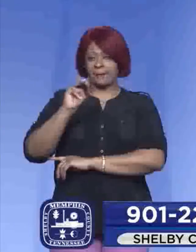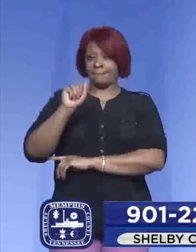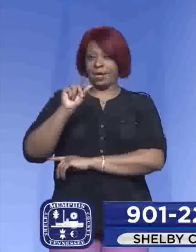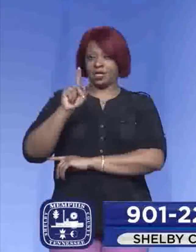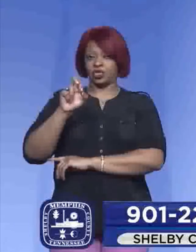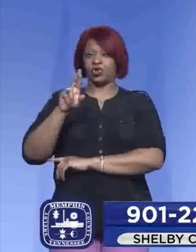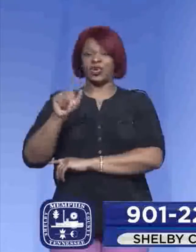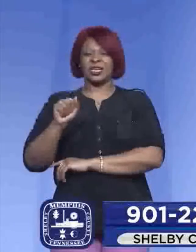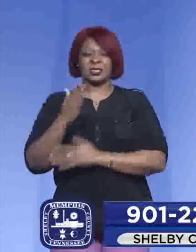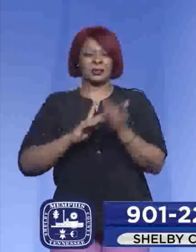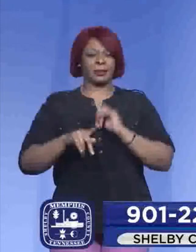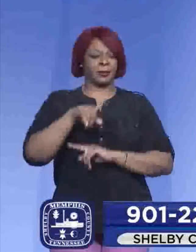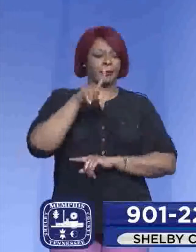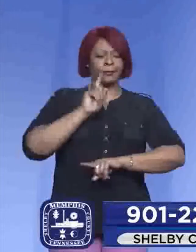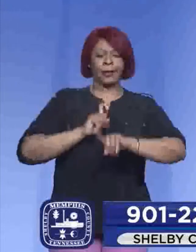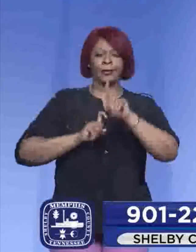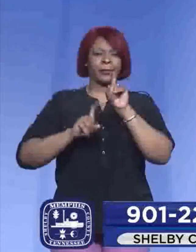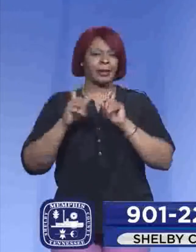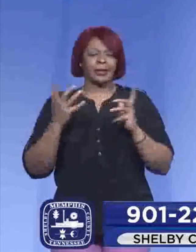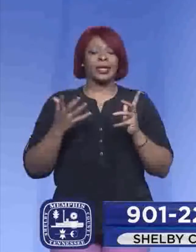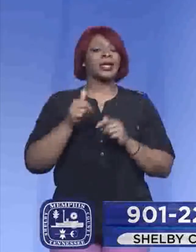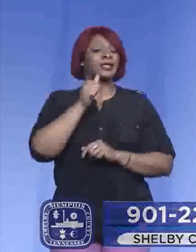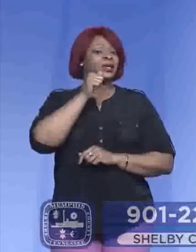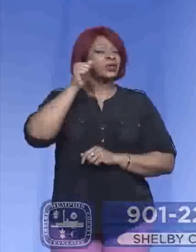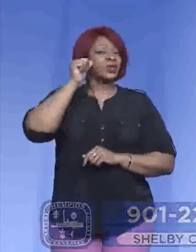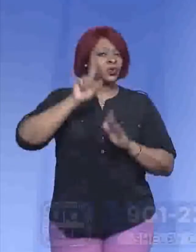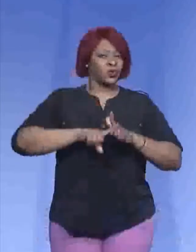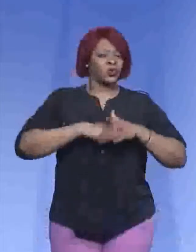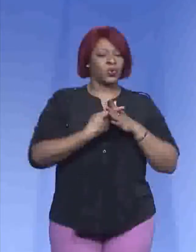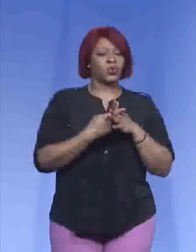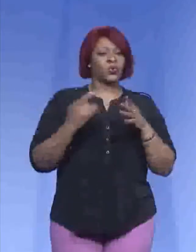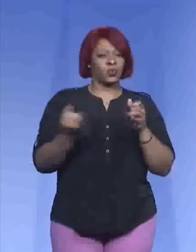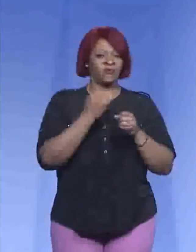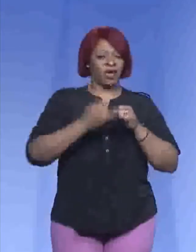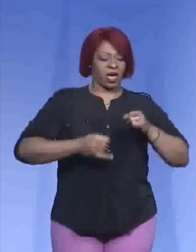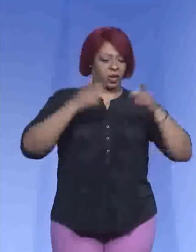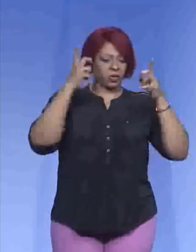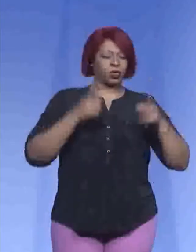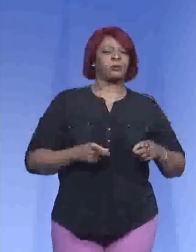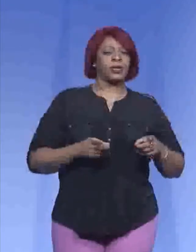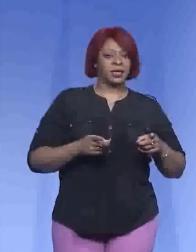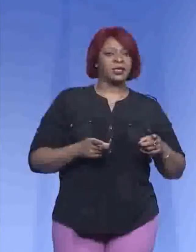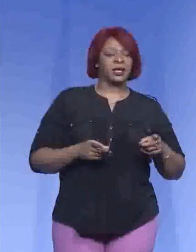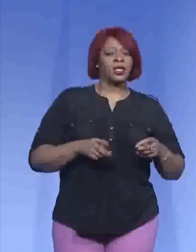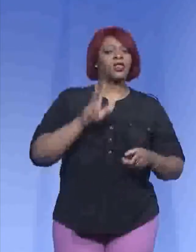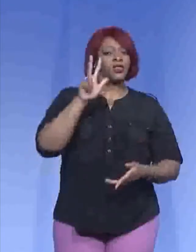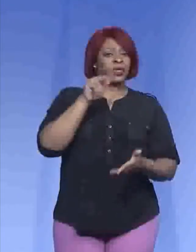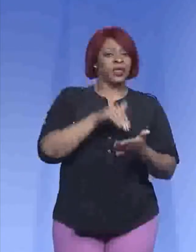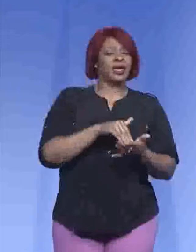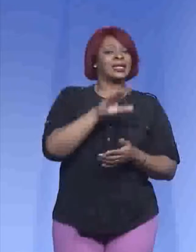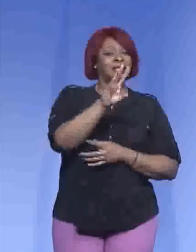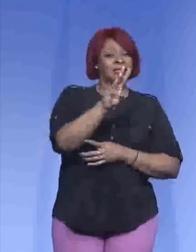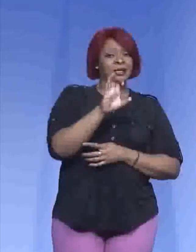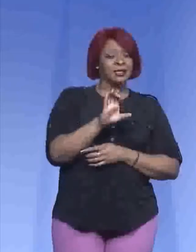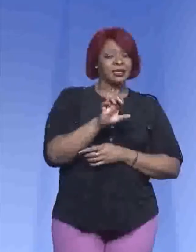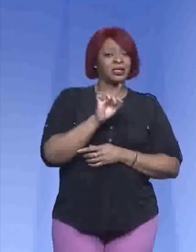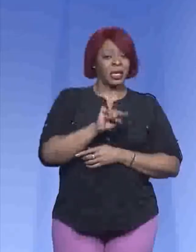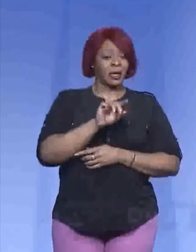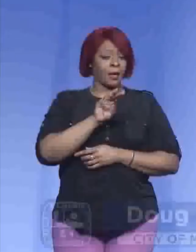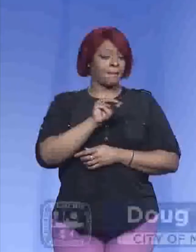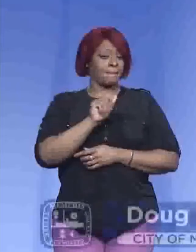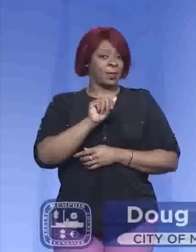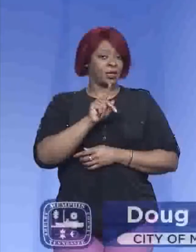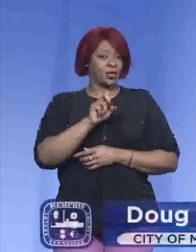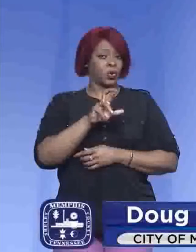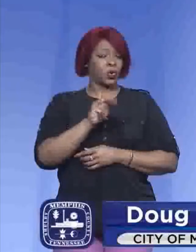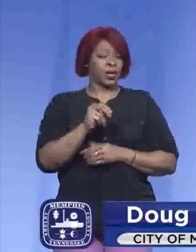been a question for many people, but as of yesterday, we made a final determination that the 3,600 doses of Moderna that